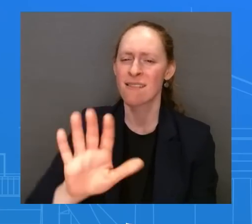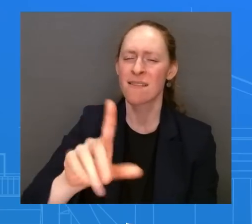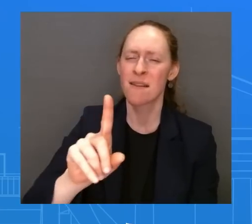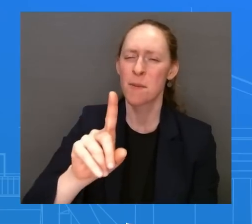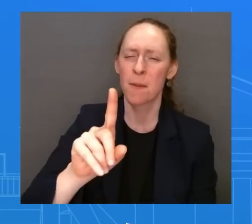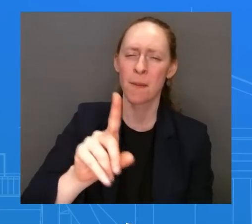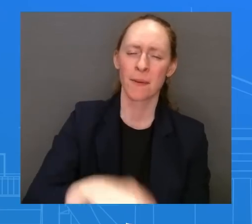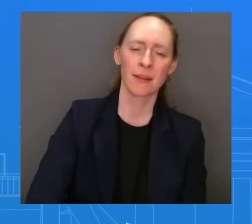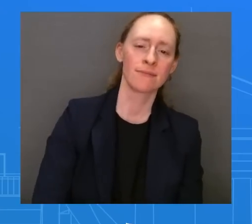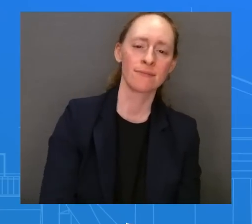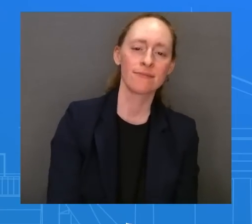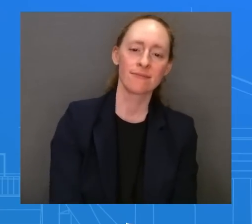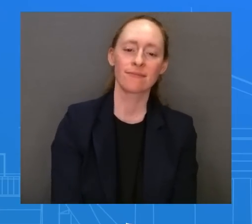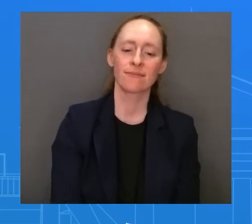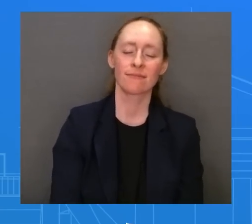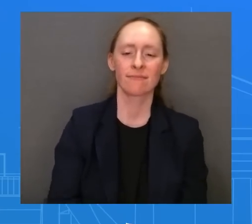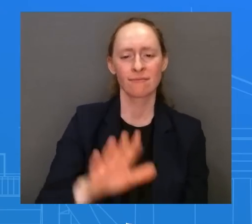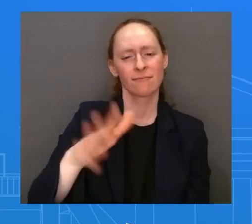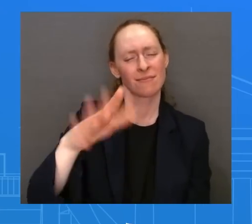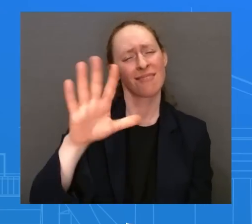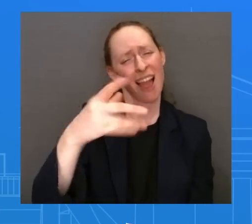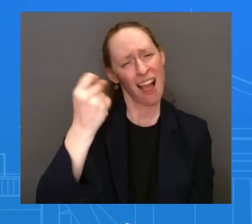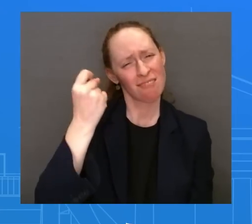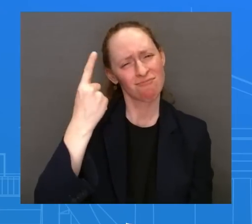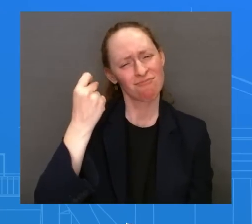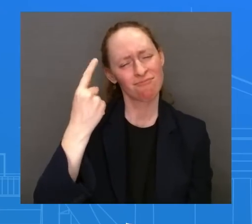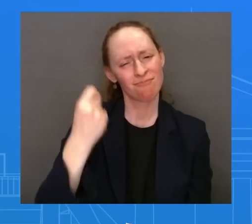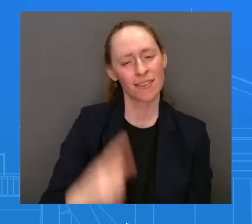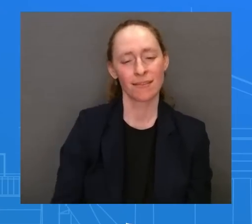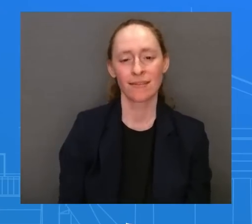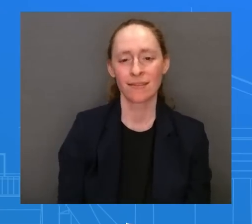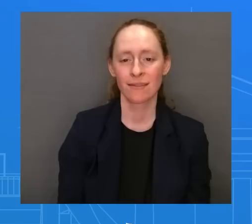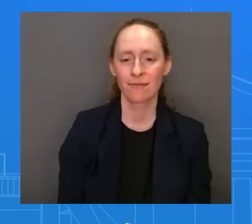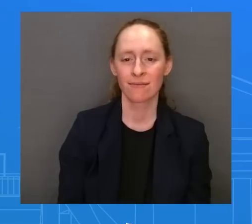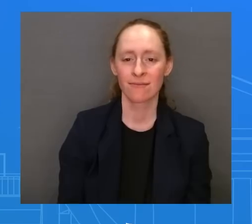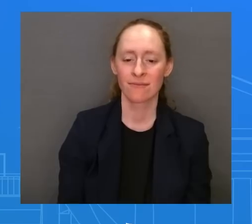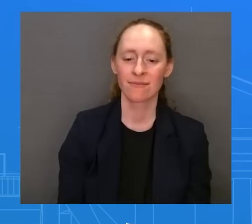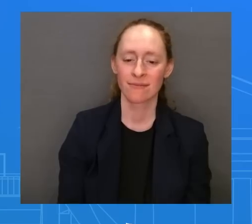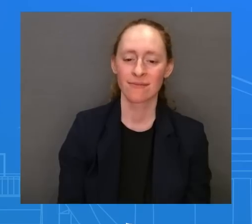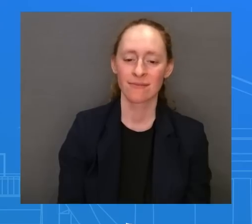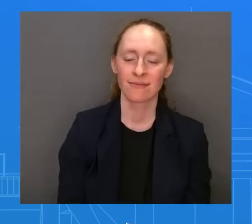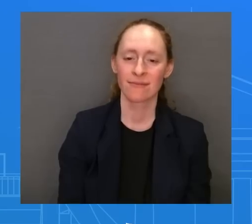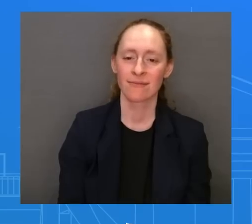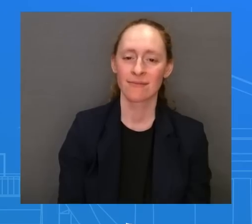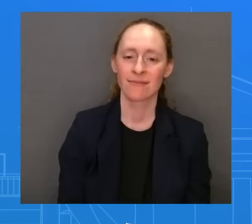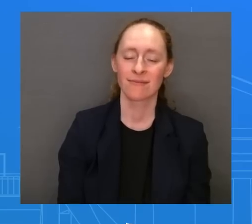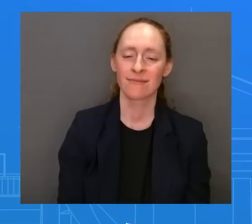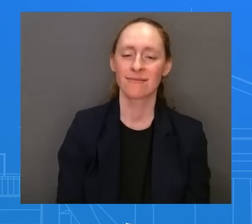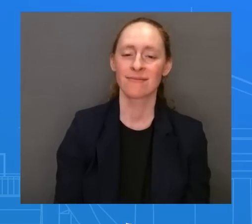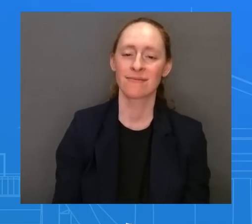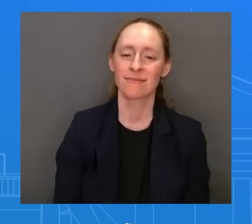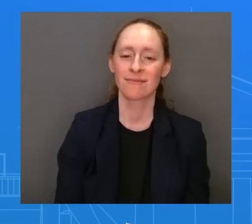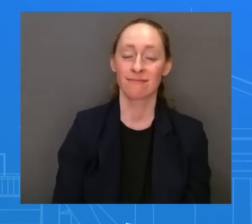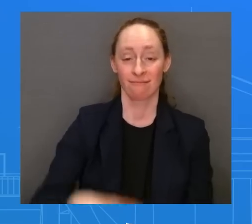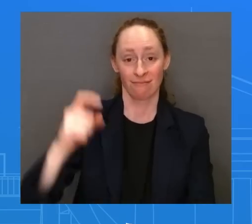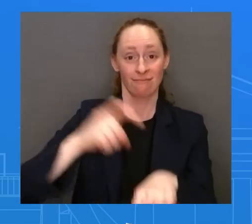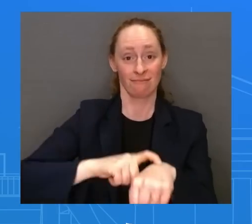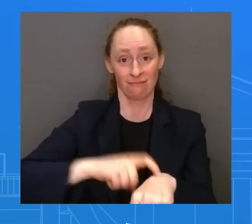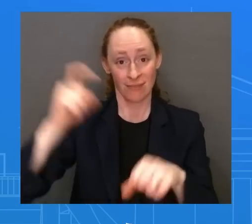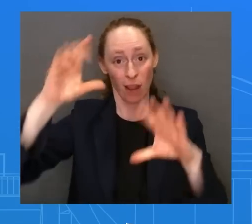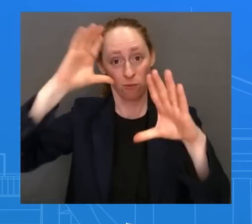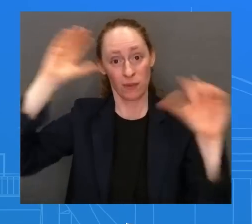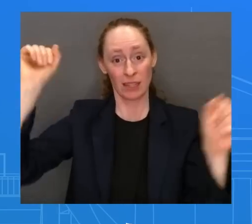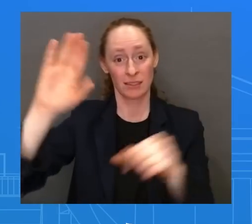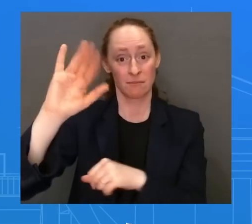I I get the question about you know the previous administration you gotta look at when he came into office what he was walking into he didn't negotiate with the Taliban